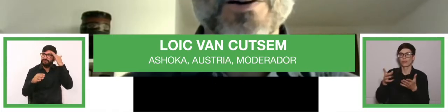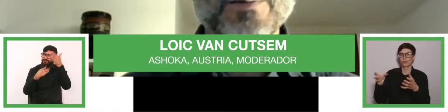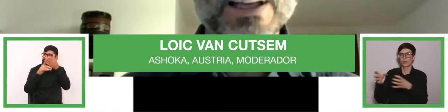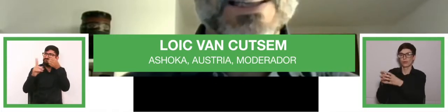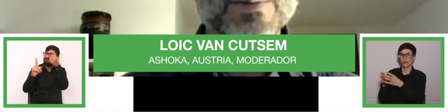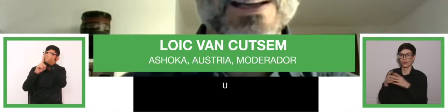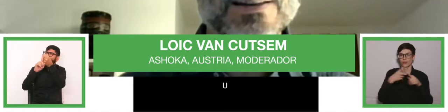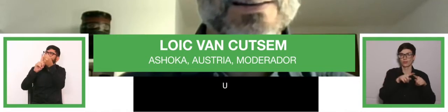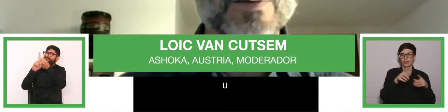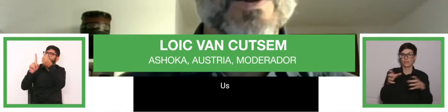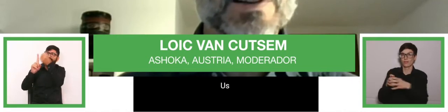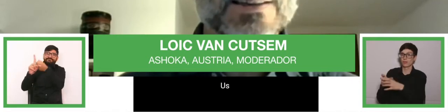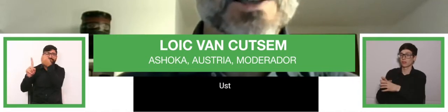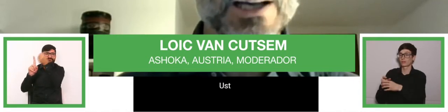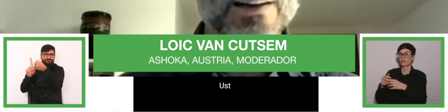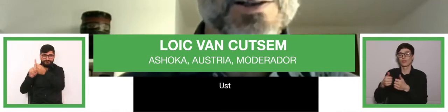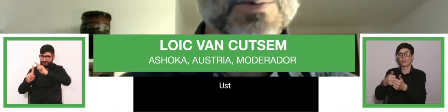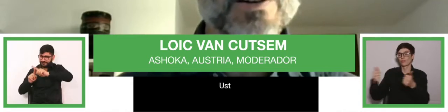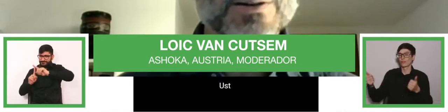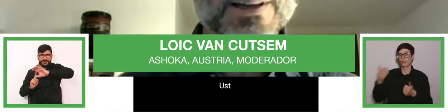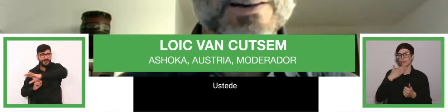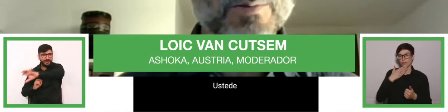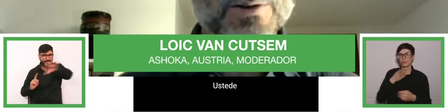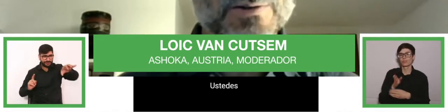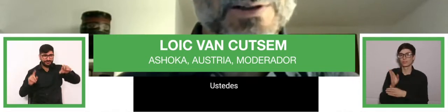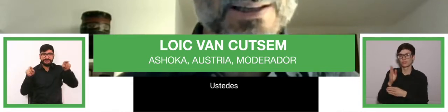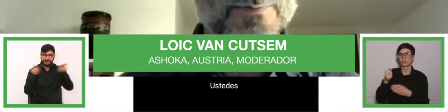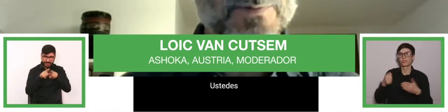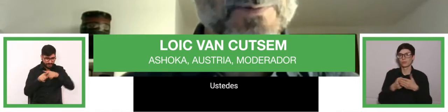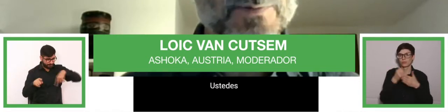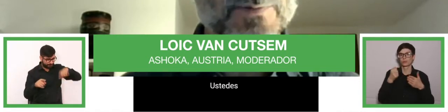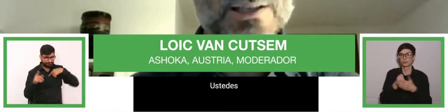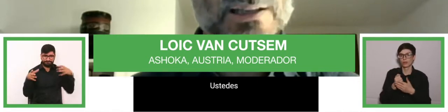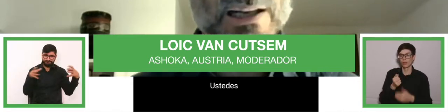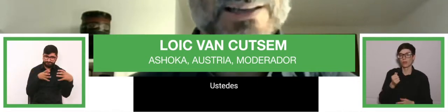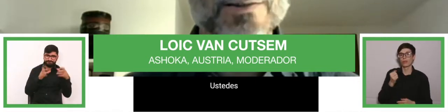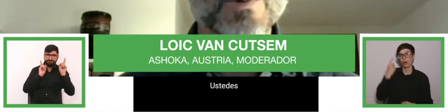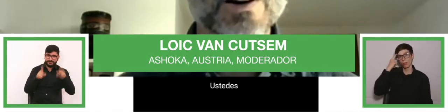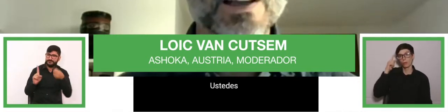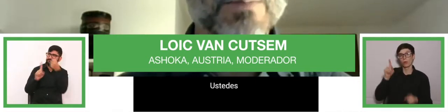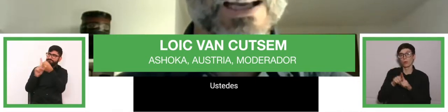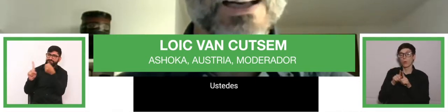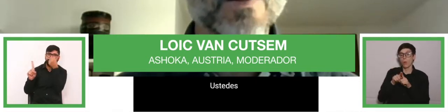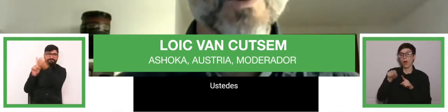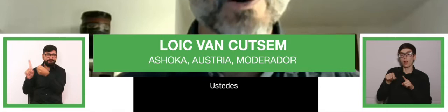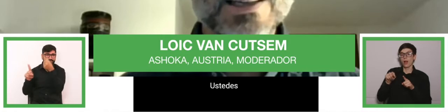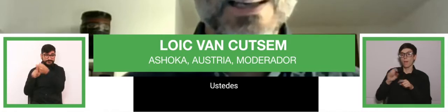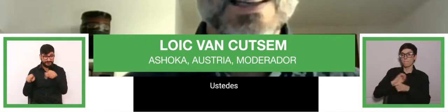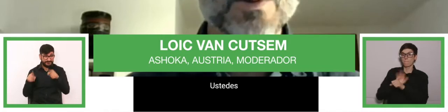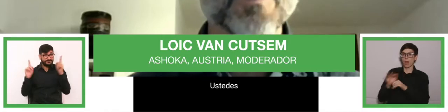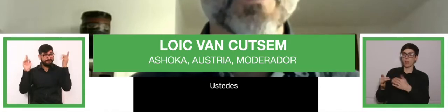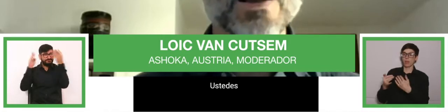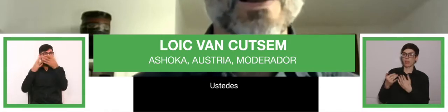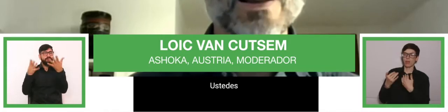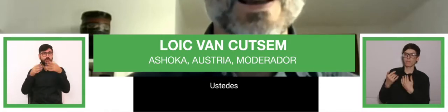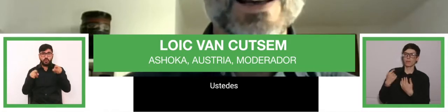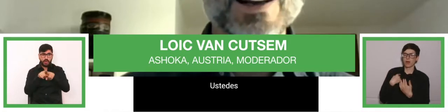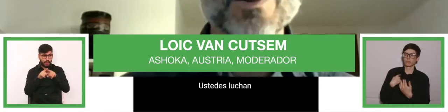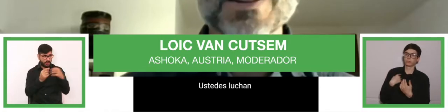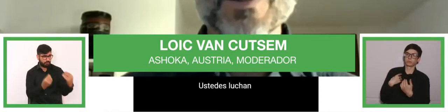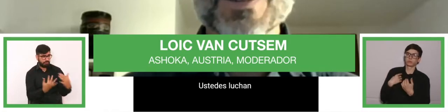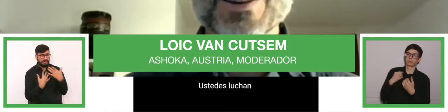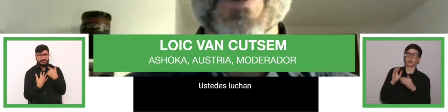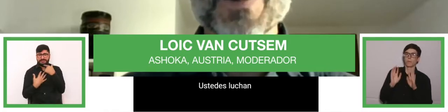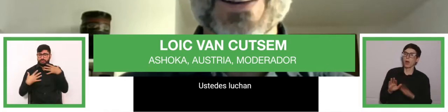room, saw the pandemic, of course, as a challenge, but also as an opportunity, right, to digitalize your work and make it even more accessible